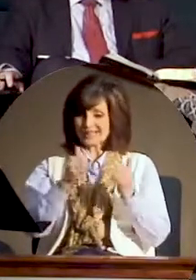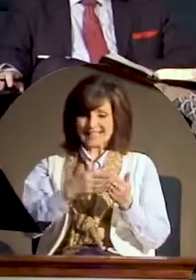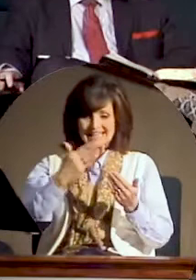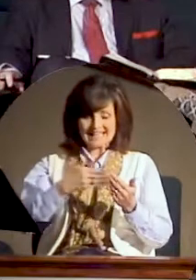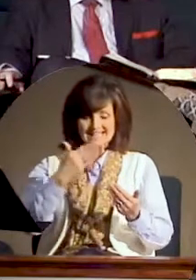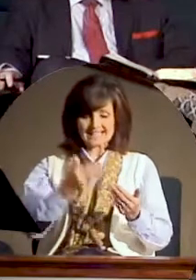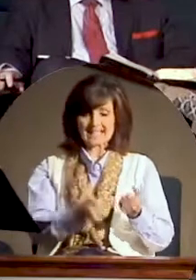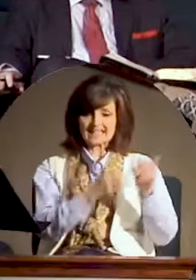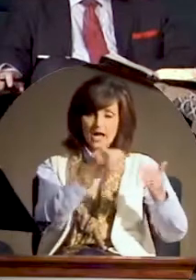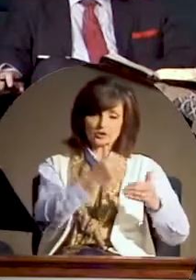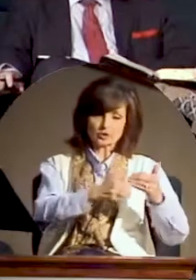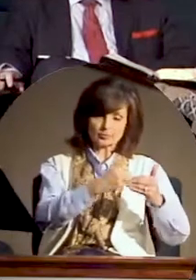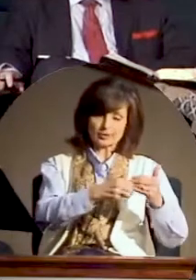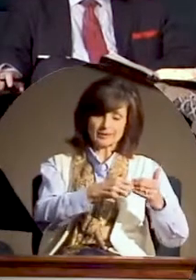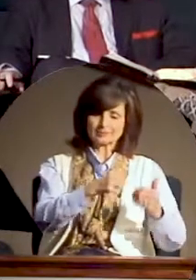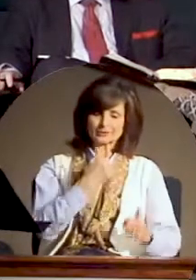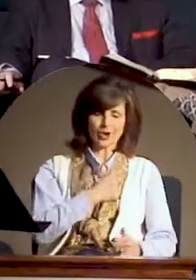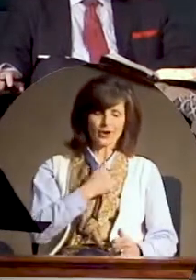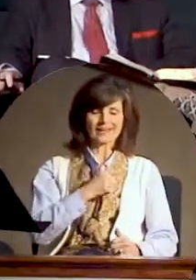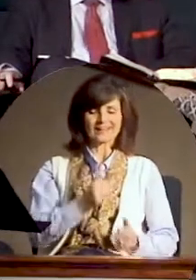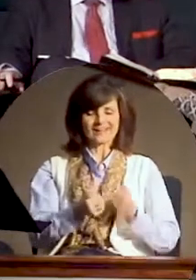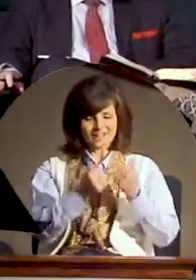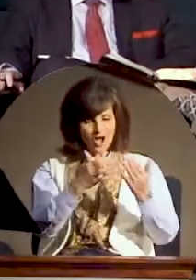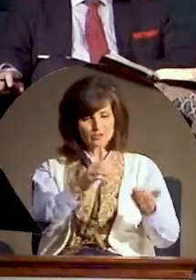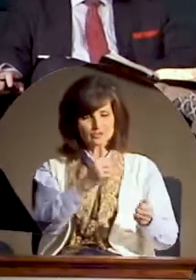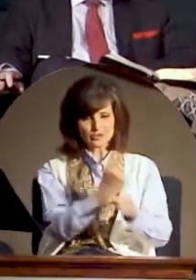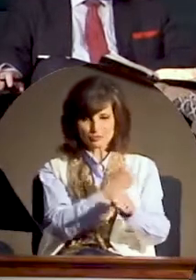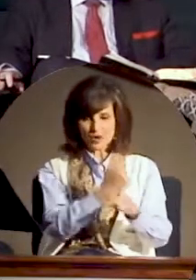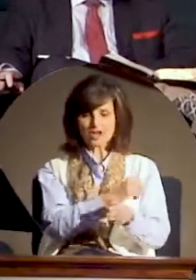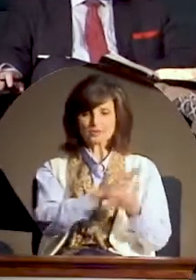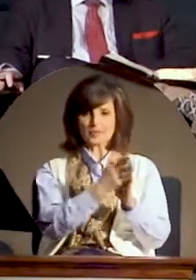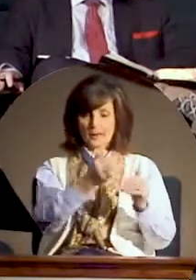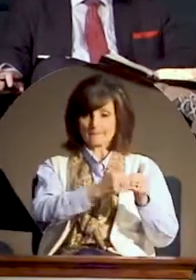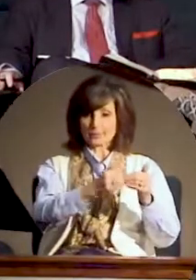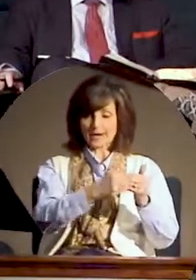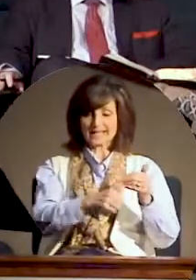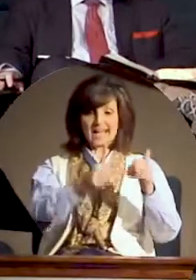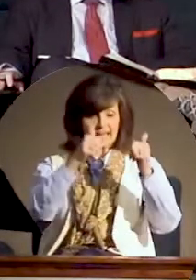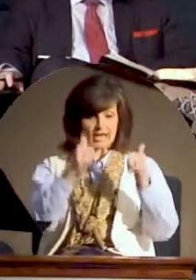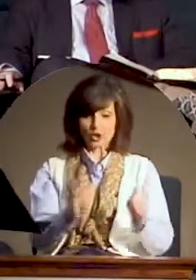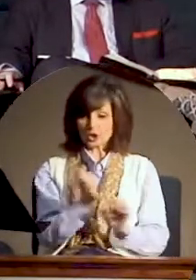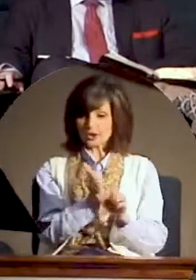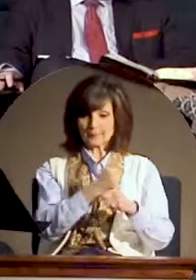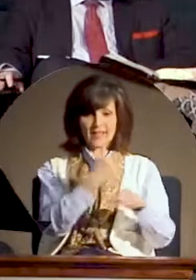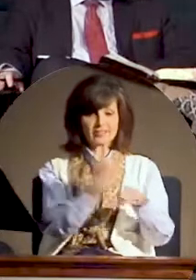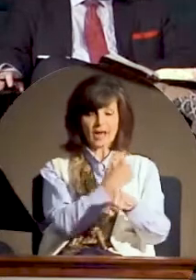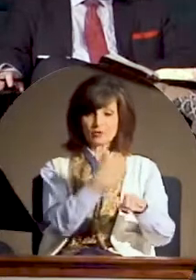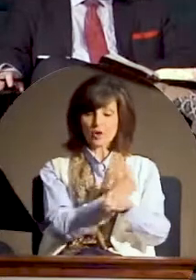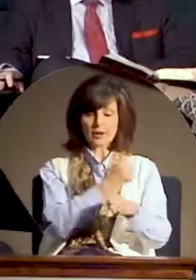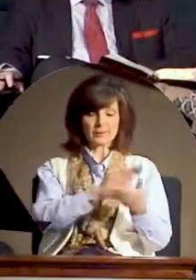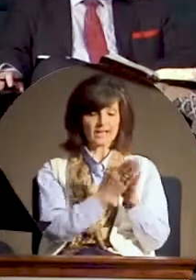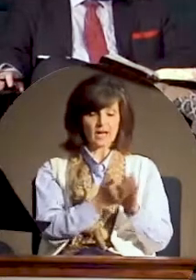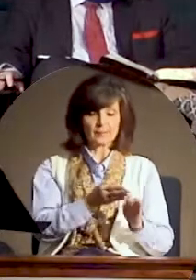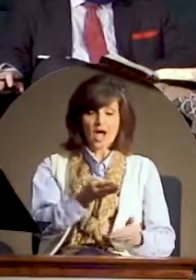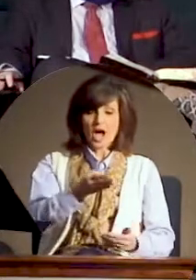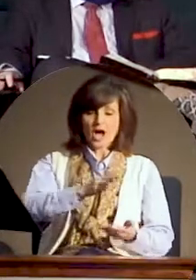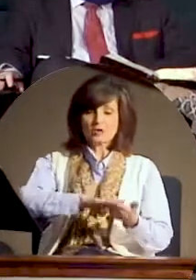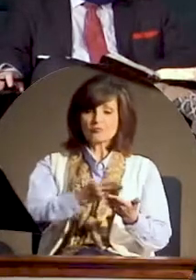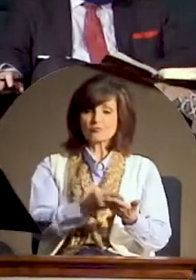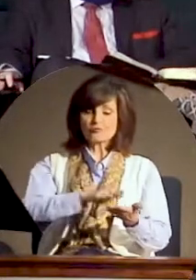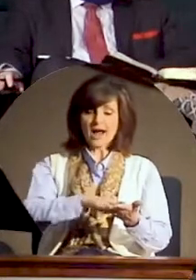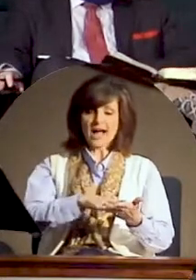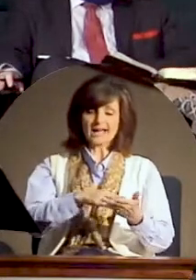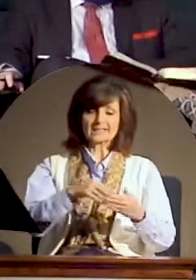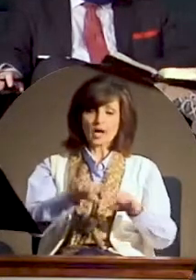rock into a loaf of bread. Can I tell you this? He could have changed this rock into a fried bologna sandwich if he had wanted to. But